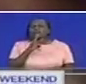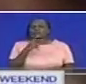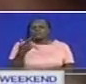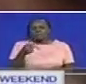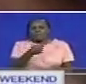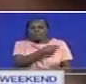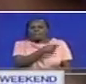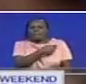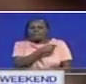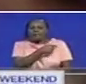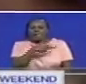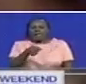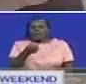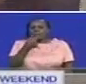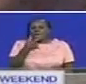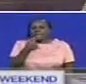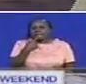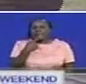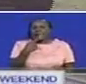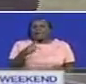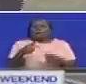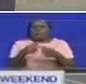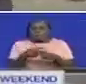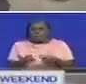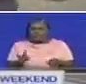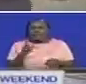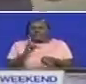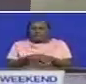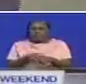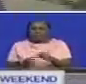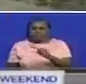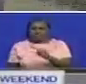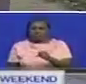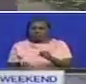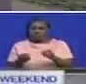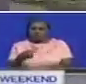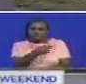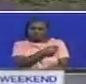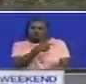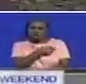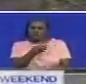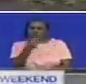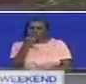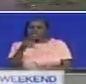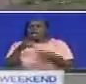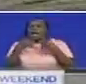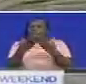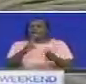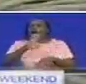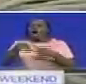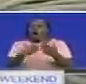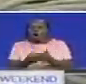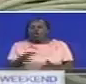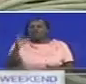surgeries, diet pills, and drugs. But according to nutritionist consultant Sherry Karoki, the answer is all in the fruits